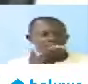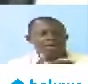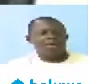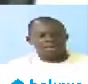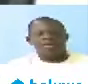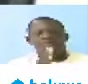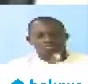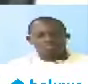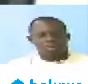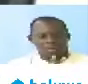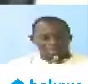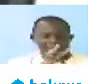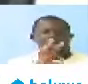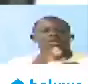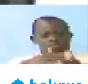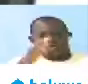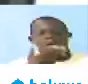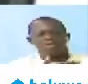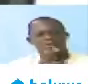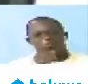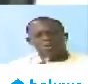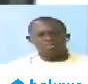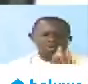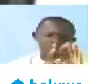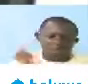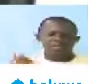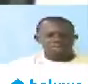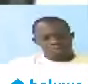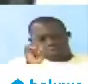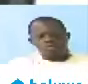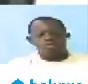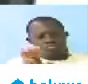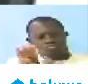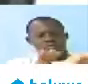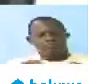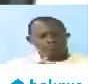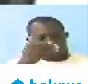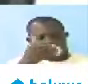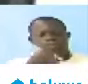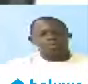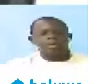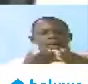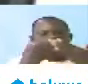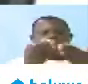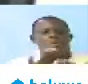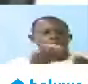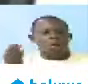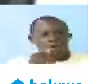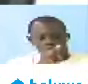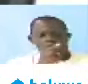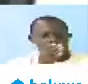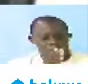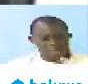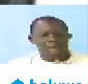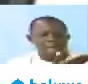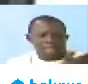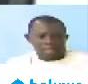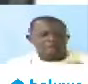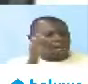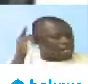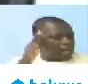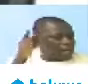interesting and very fascinating, but we have to move forward. Mm-hmm. So tell us why you had to leave Liberia for the first time. Mm-hmm. I know, Mr. Chair,